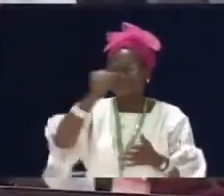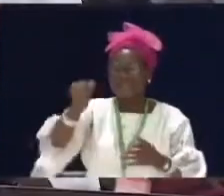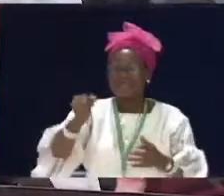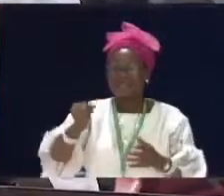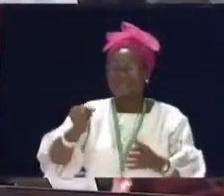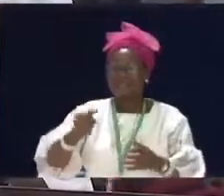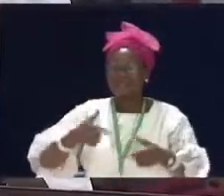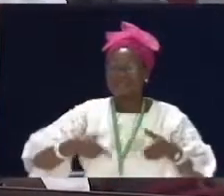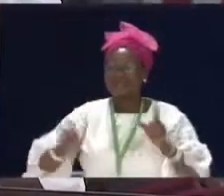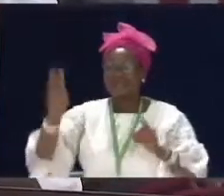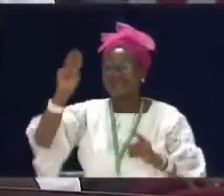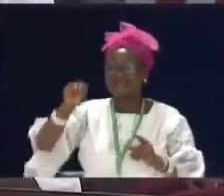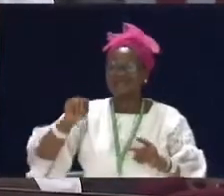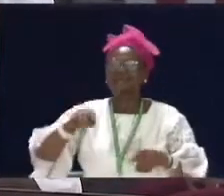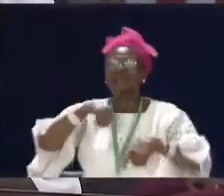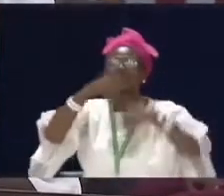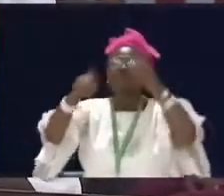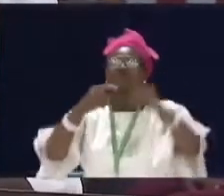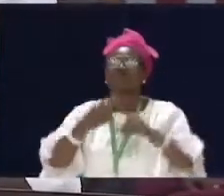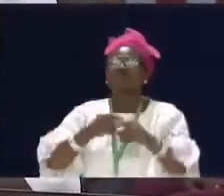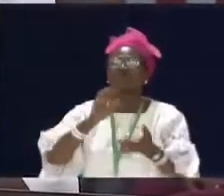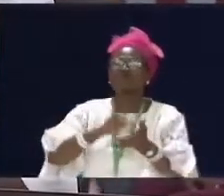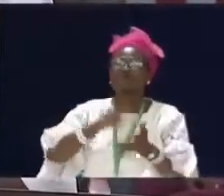Let them go from glory to glory,